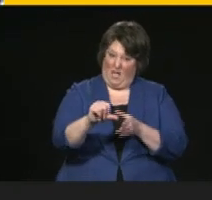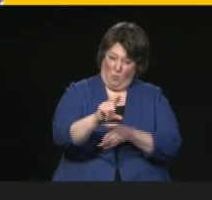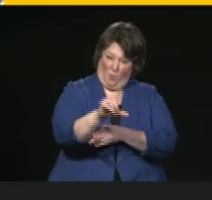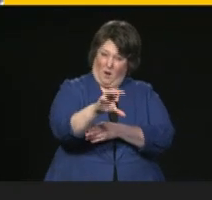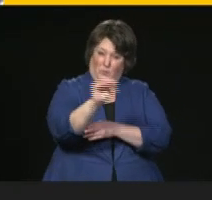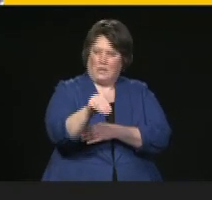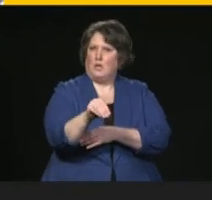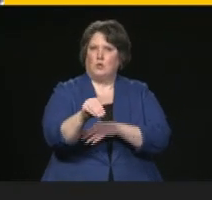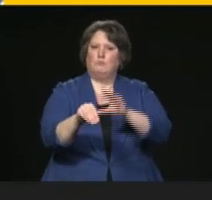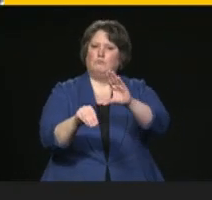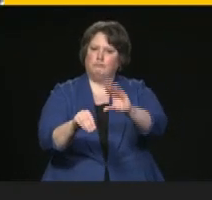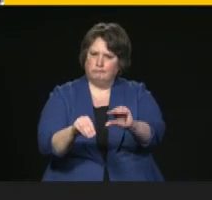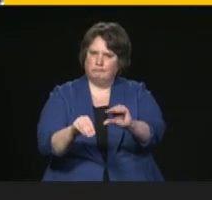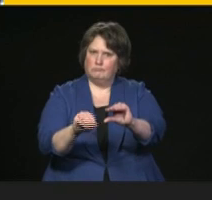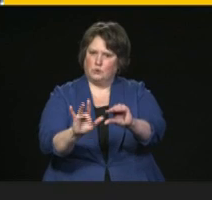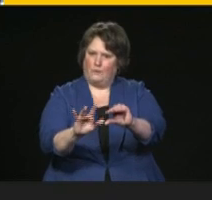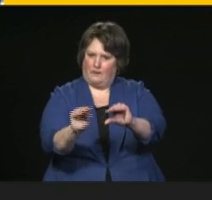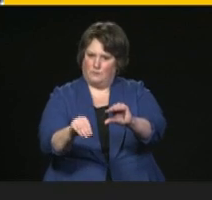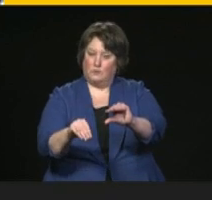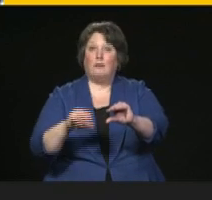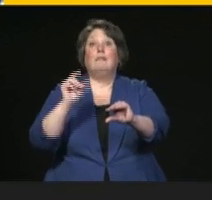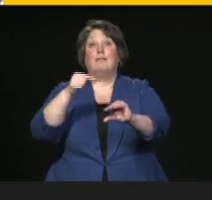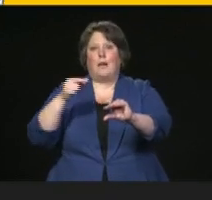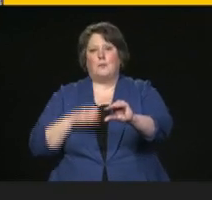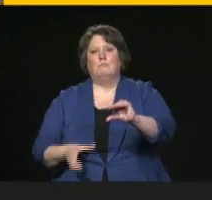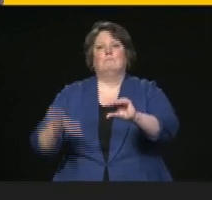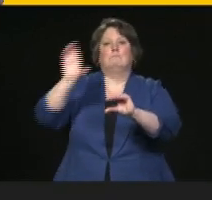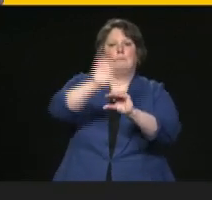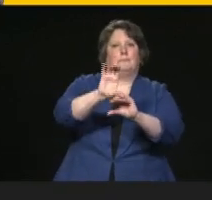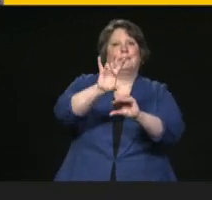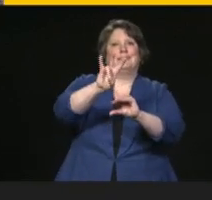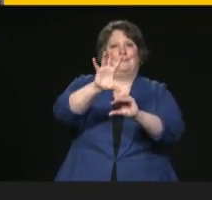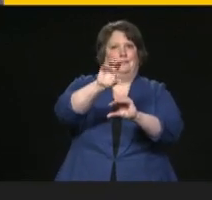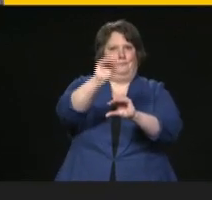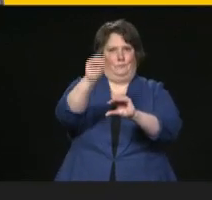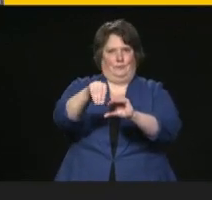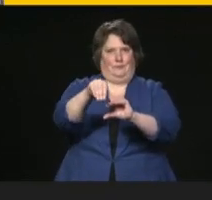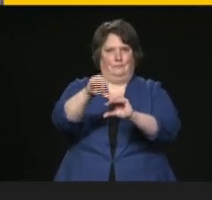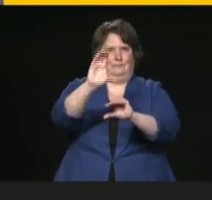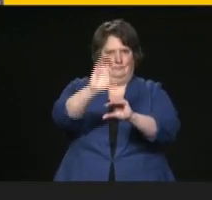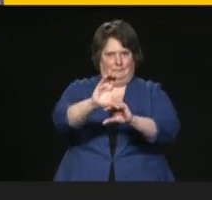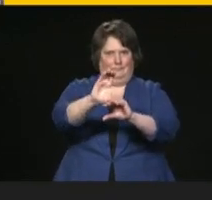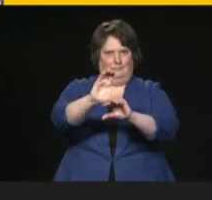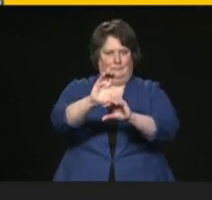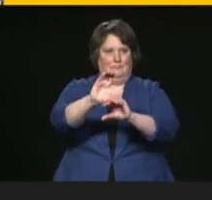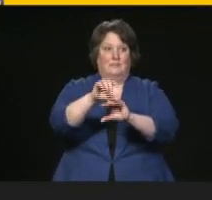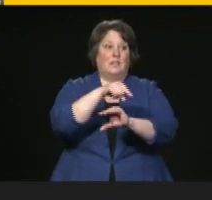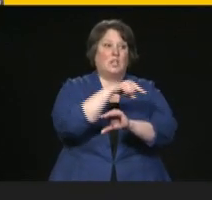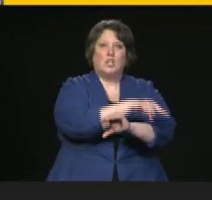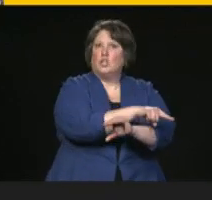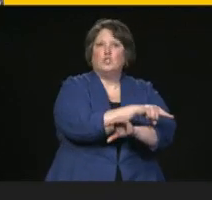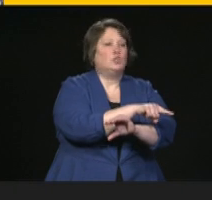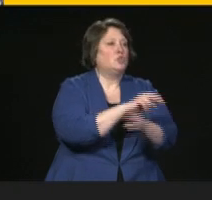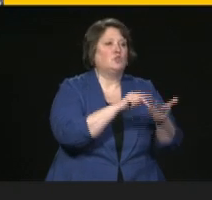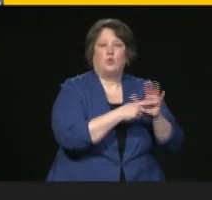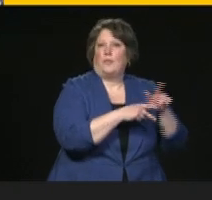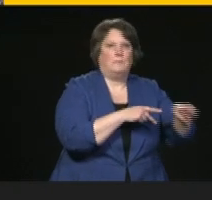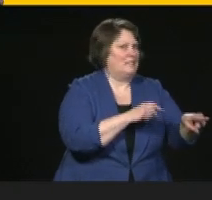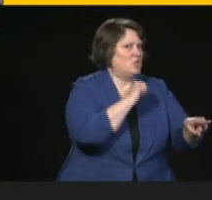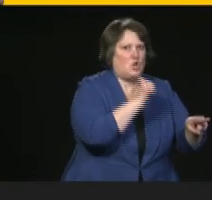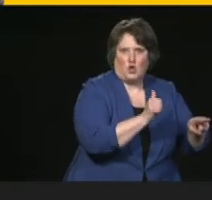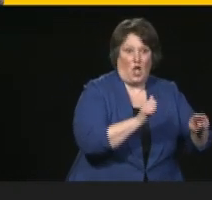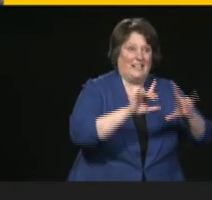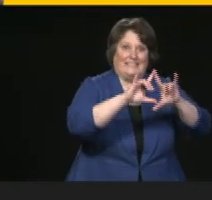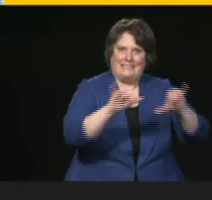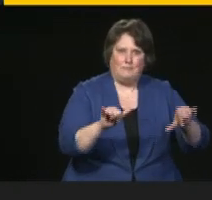that the individual won't be getting the emergency response benefit because they'll be being paid by their employer.